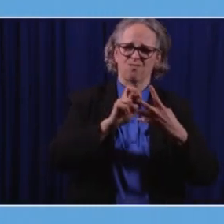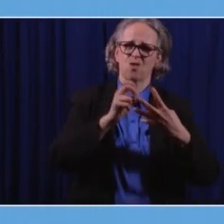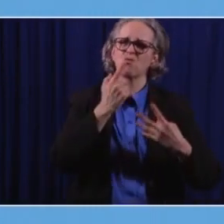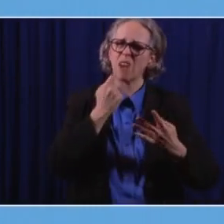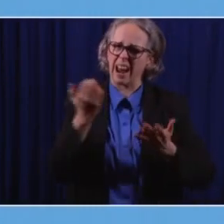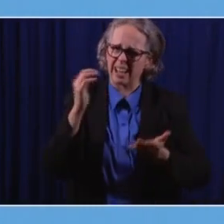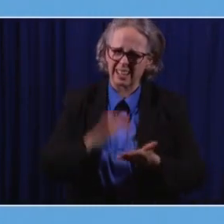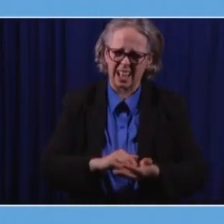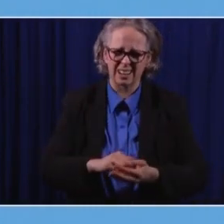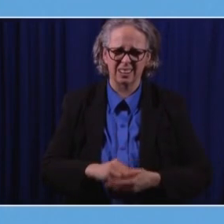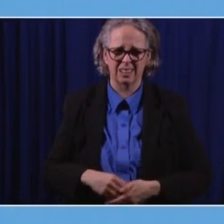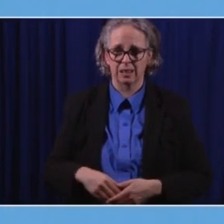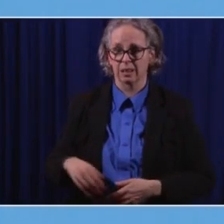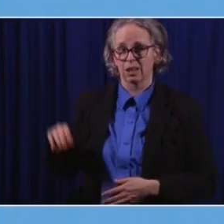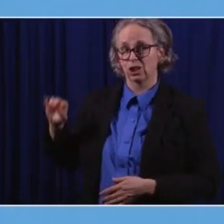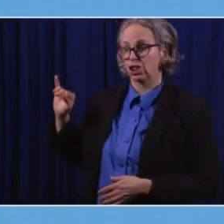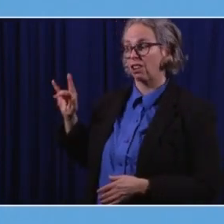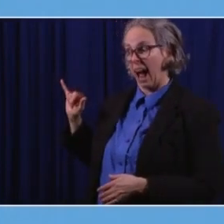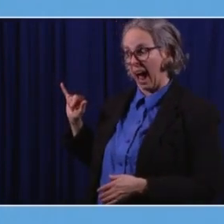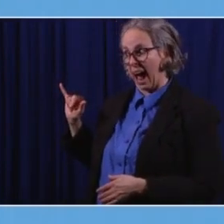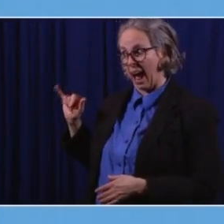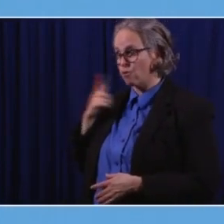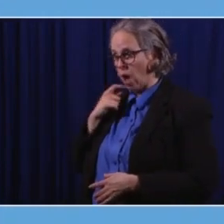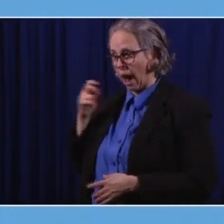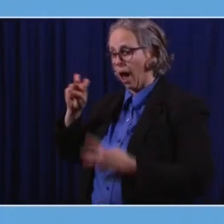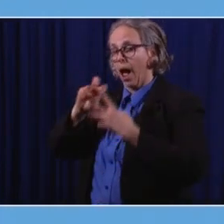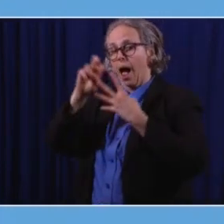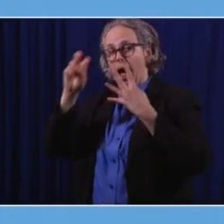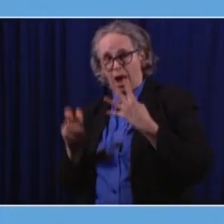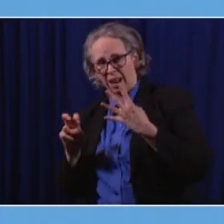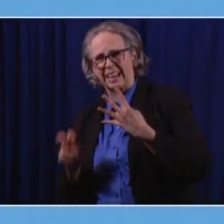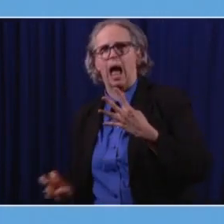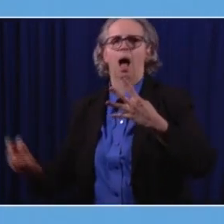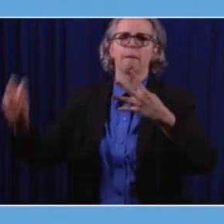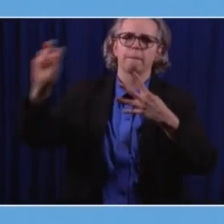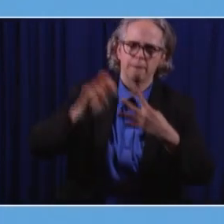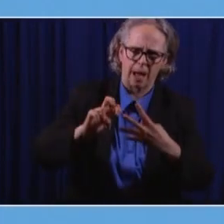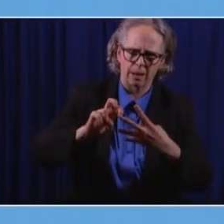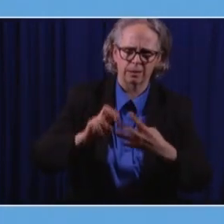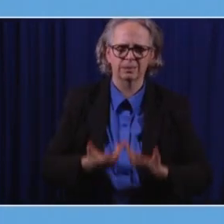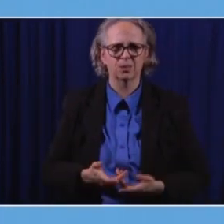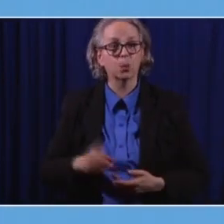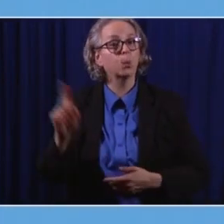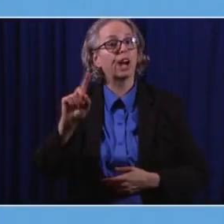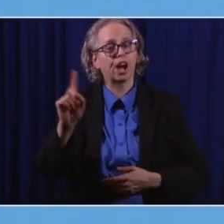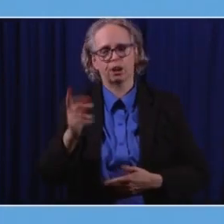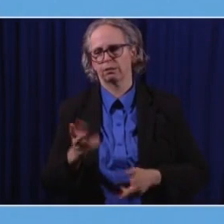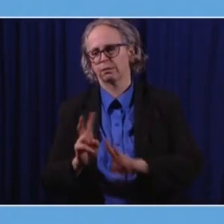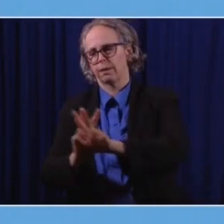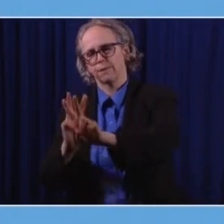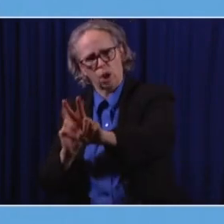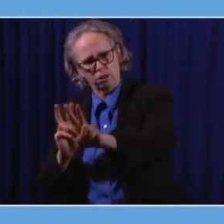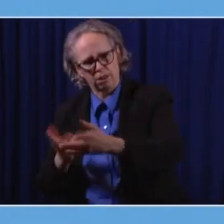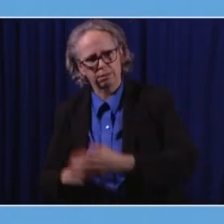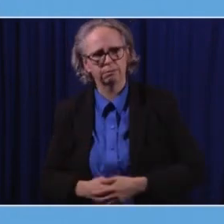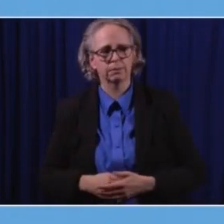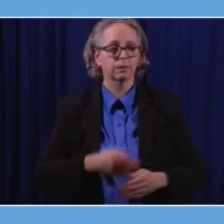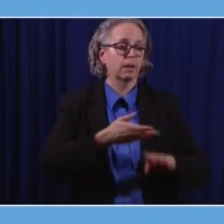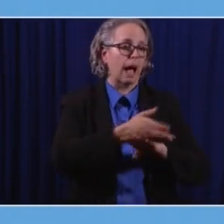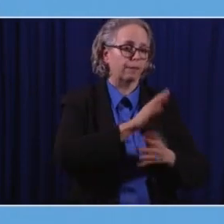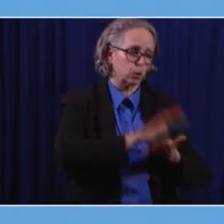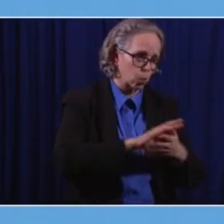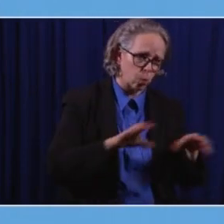July 30th. County health officials said they have had outbreaks associated with a funeral, after-school activities, and with